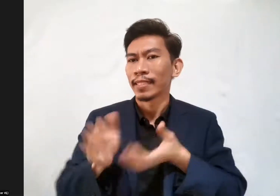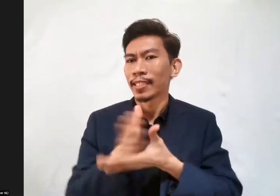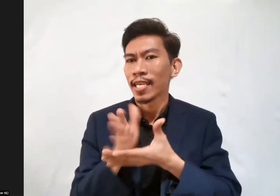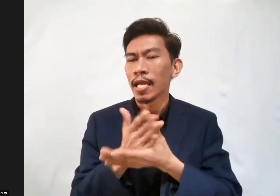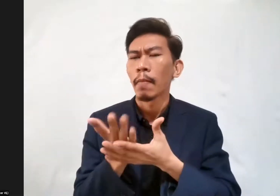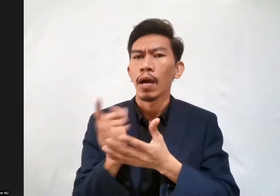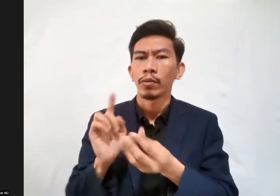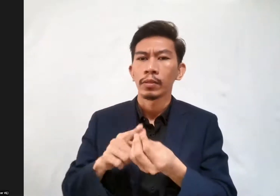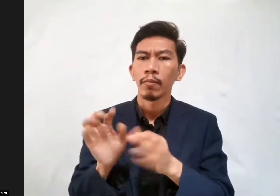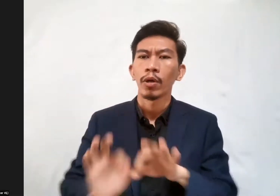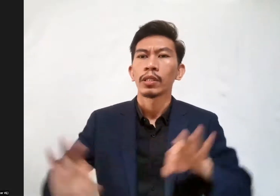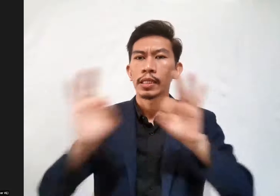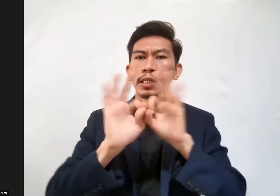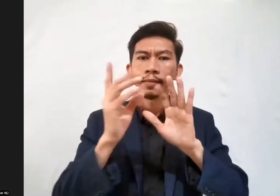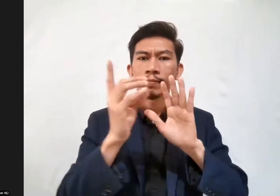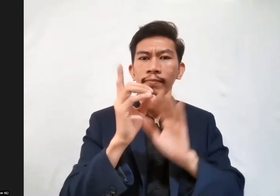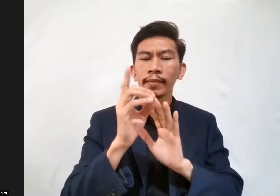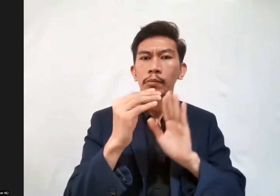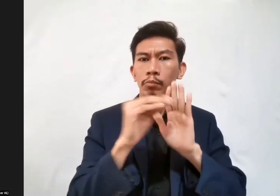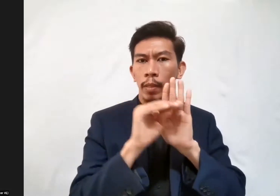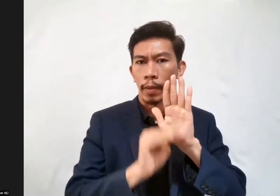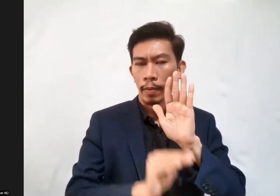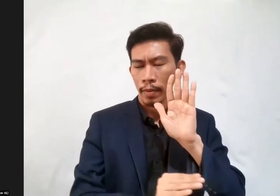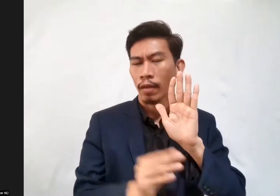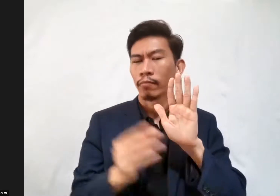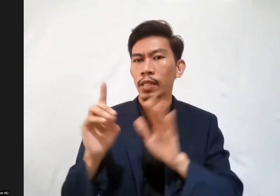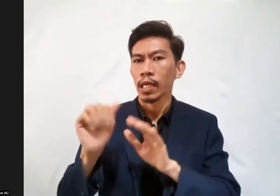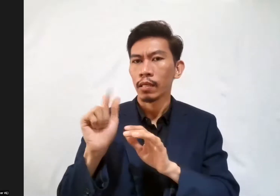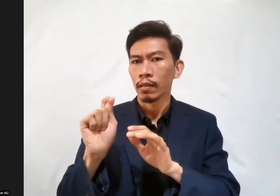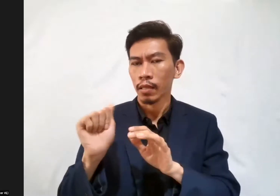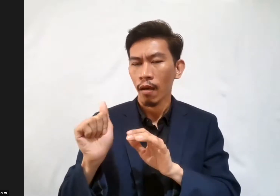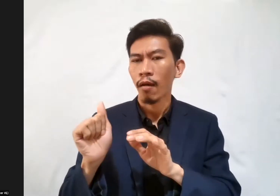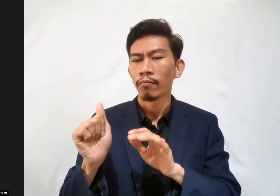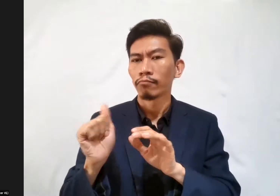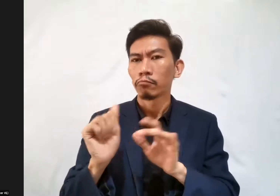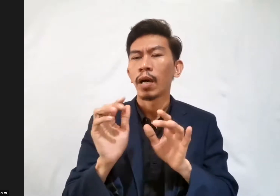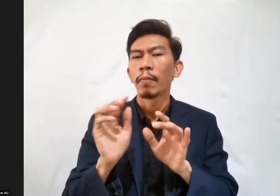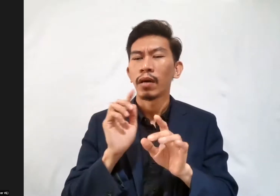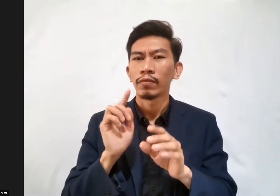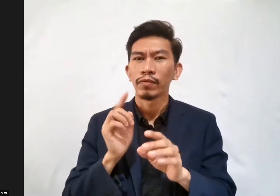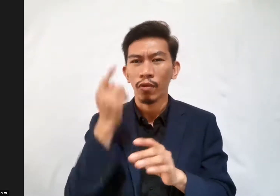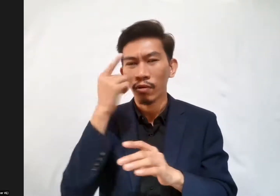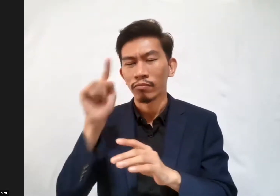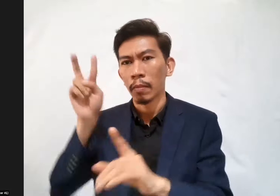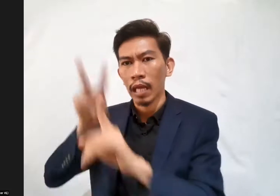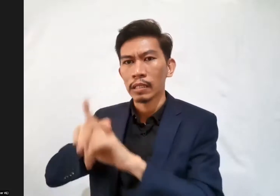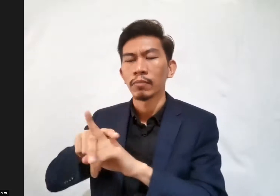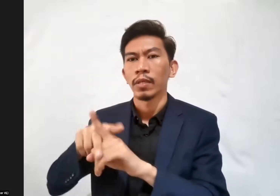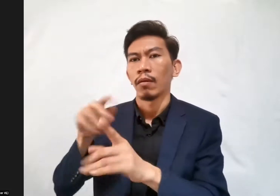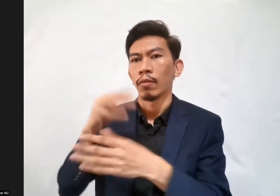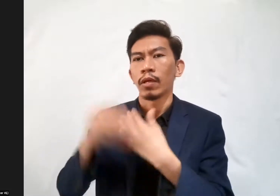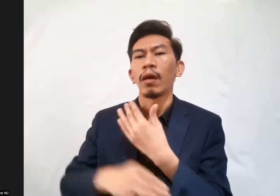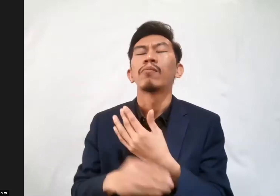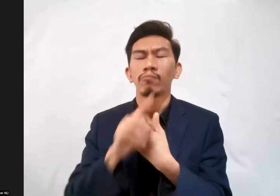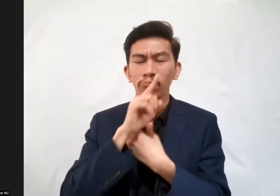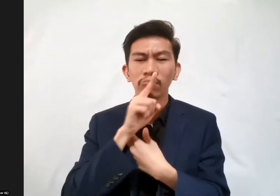data in implementing all of these programs. And that's one of our observations wherein there has to